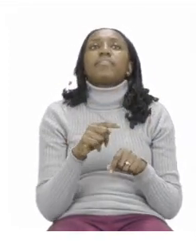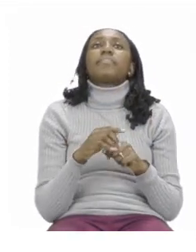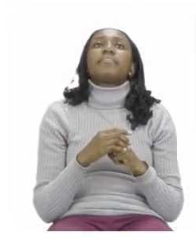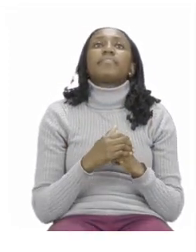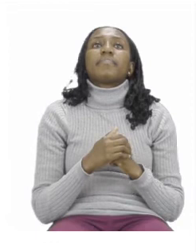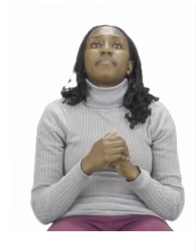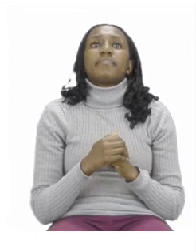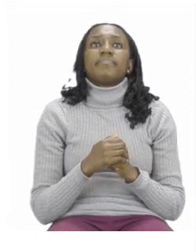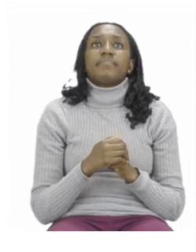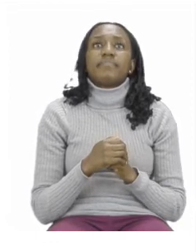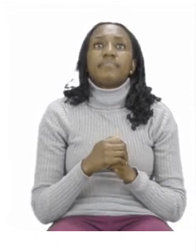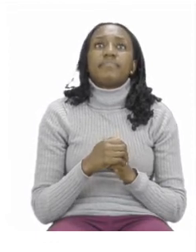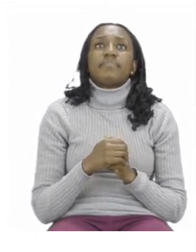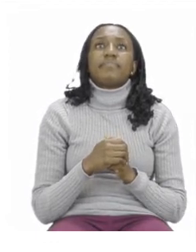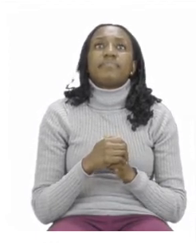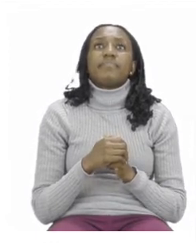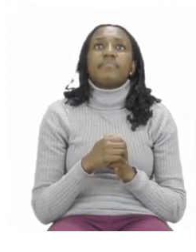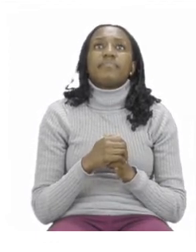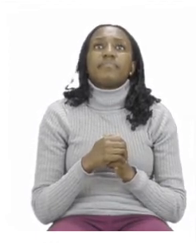Log, fan.